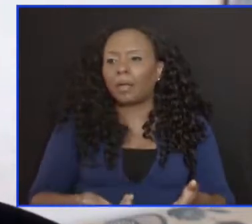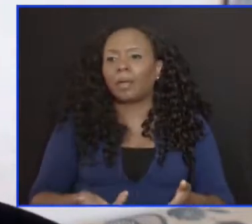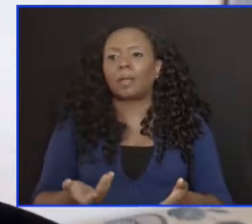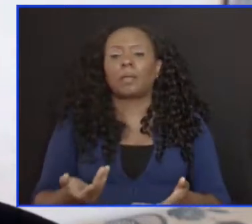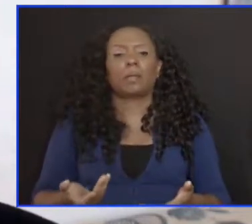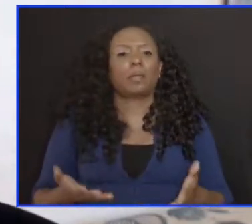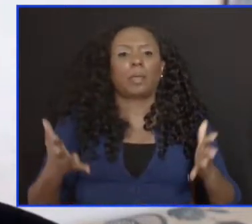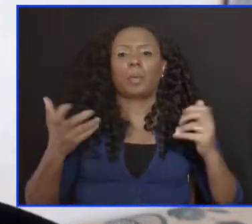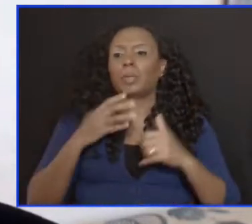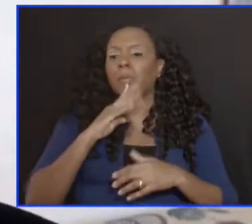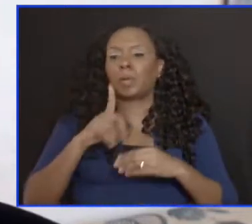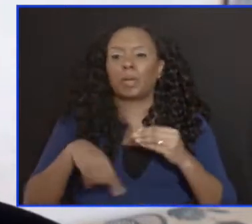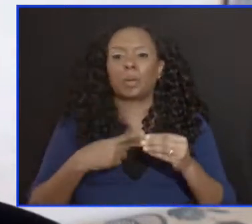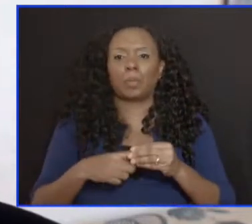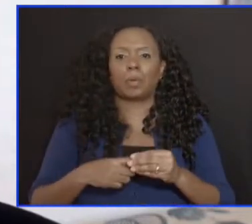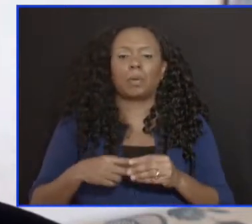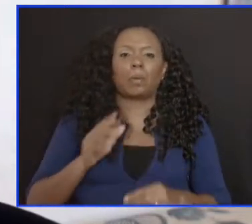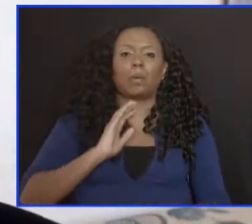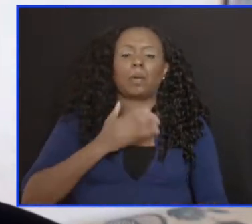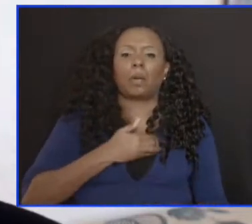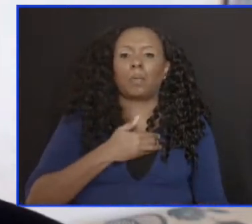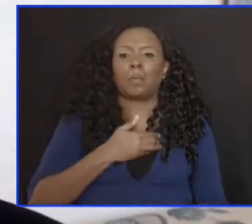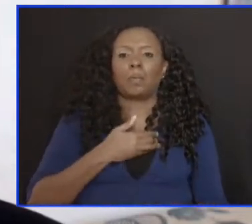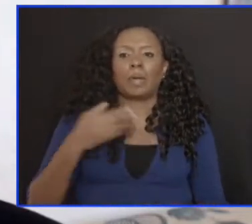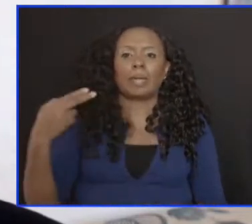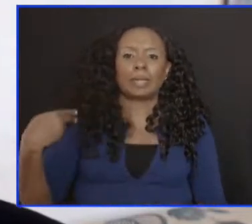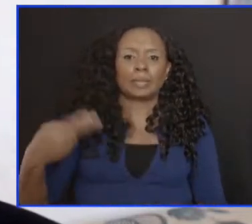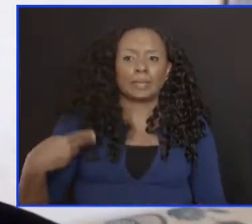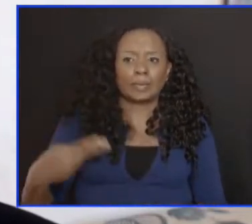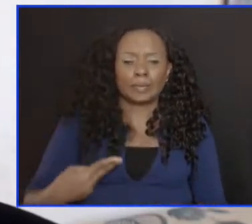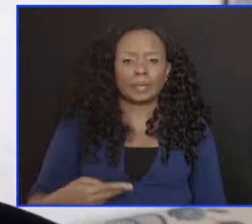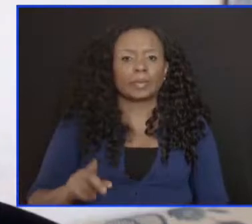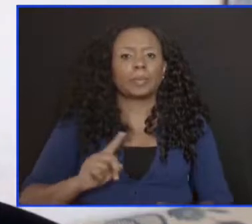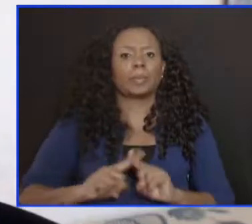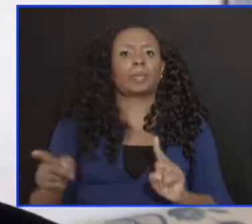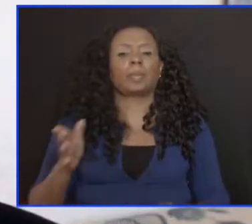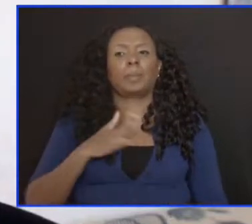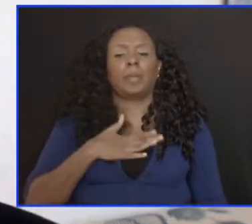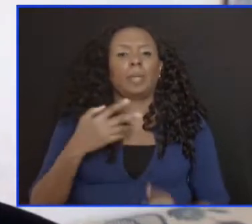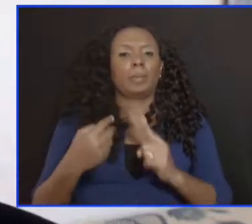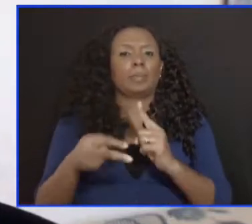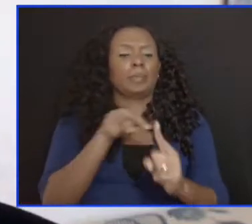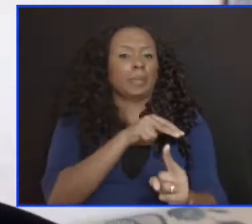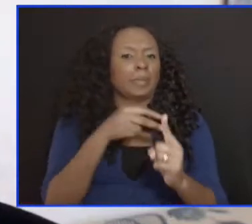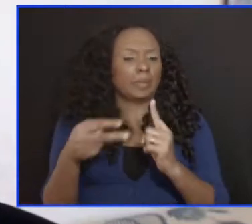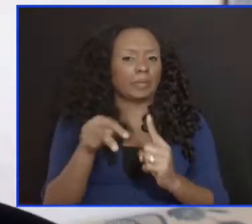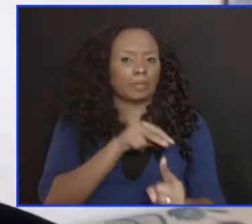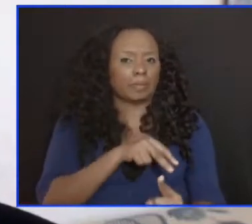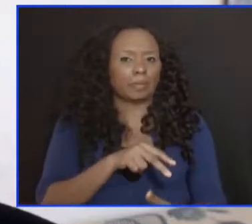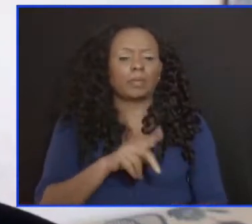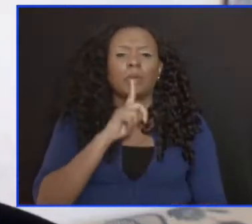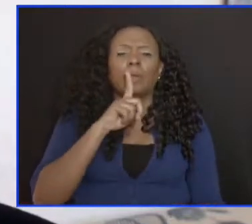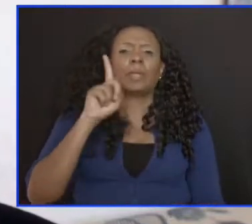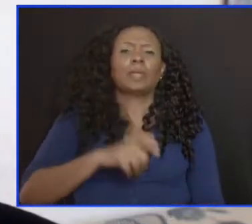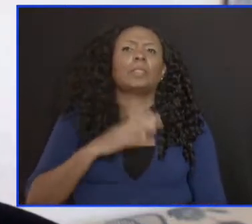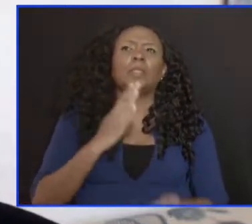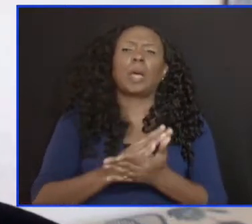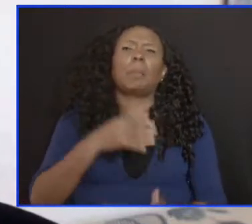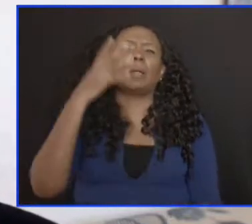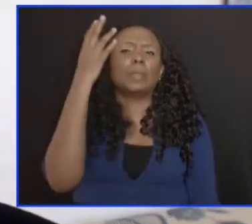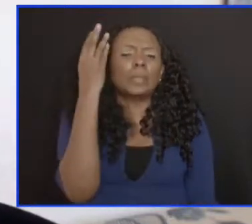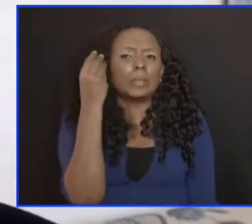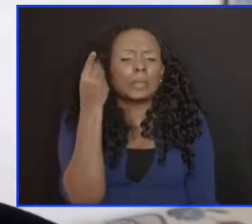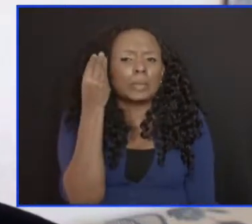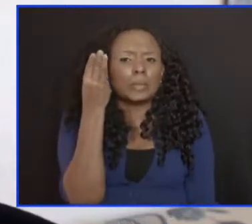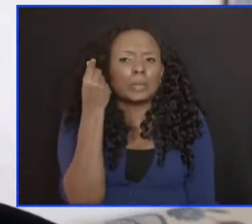of Barbados and things like that. The country, from where I sit, really needs to stop and think about that. But